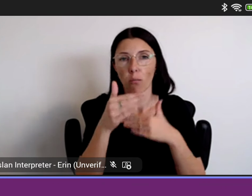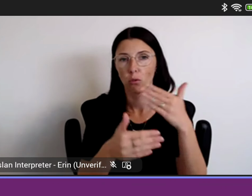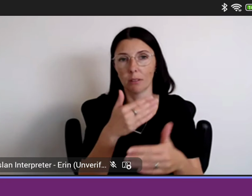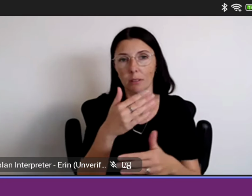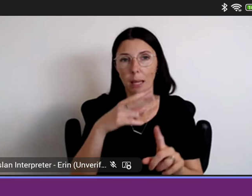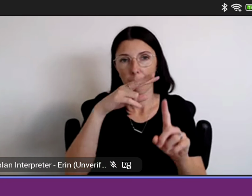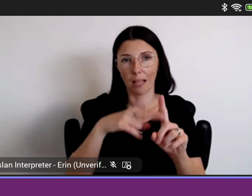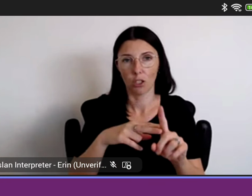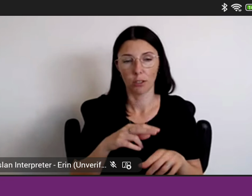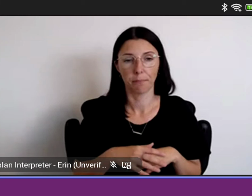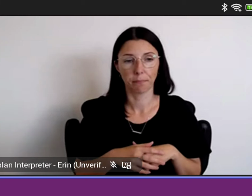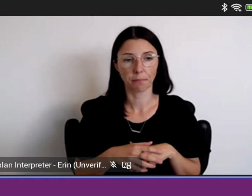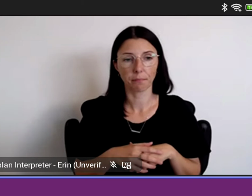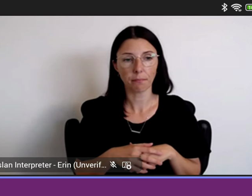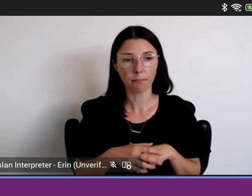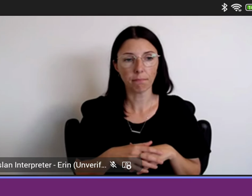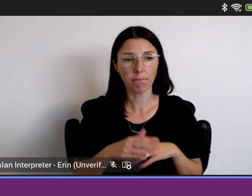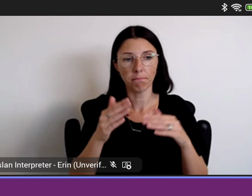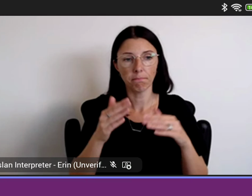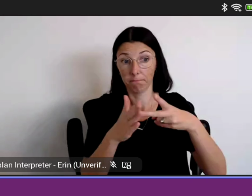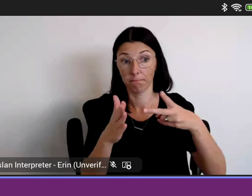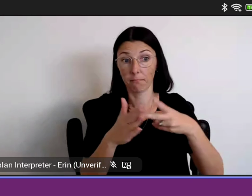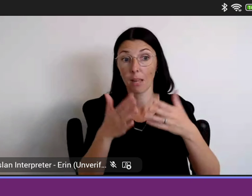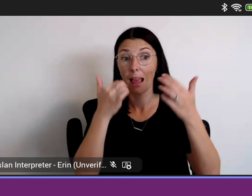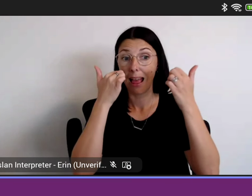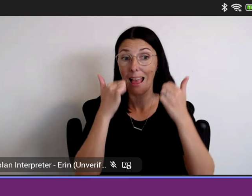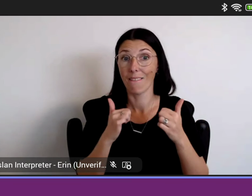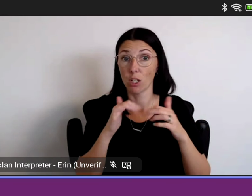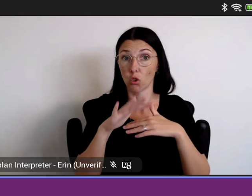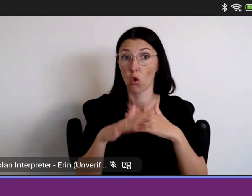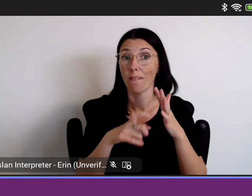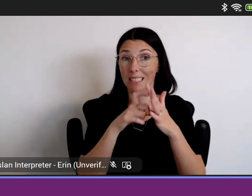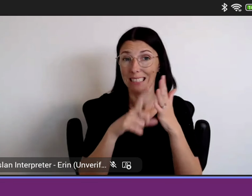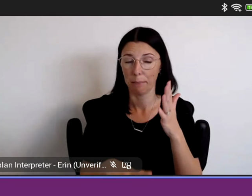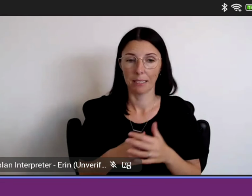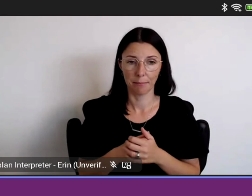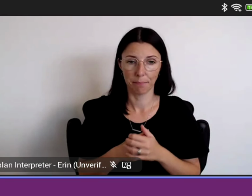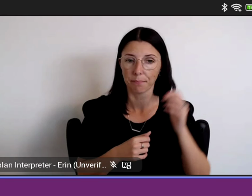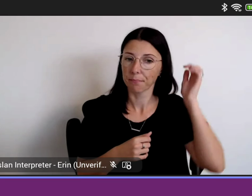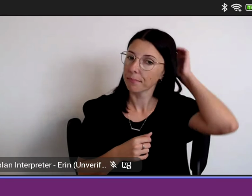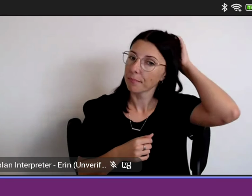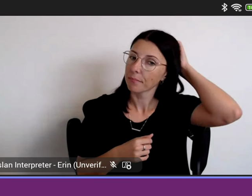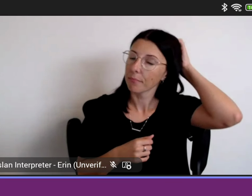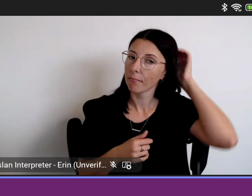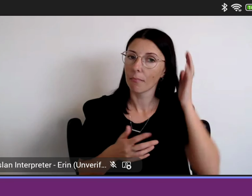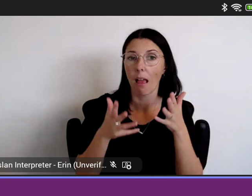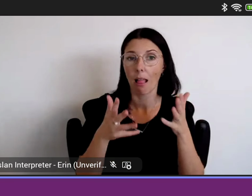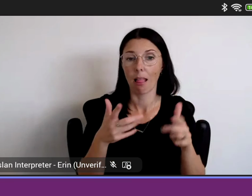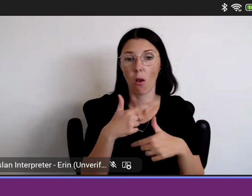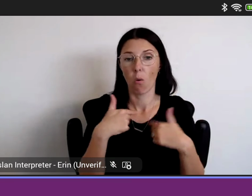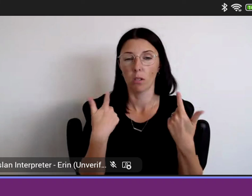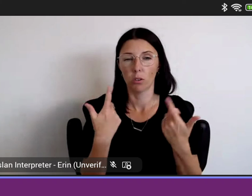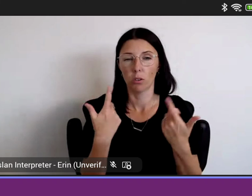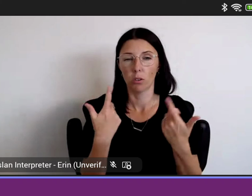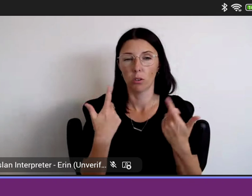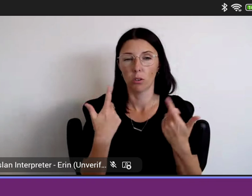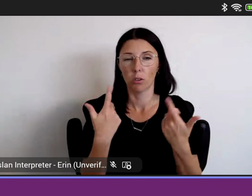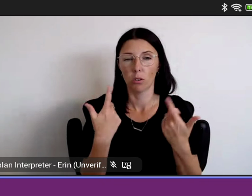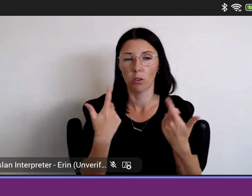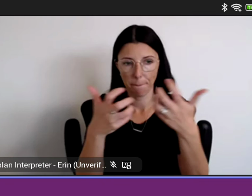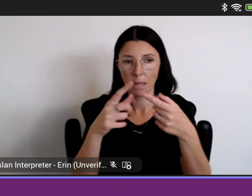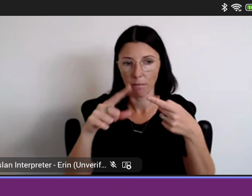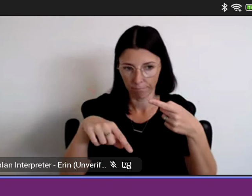The evidence of disability to allow us to determine whether you meet the disability or early intervention access